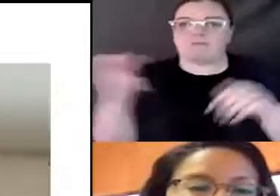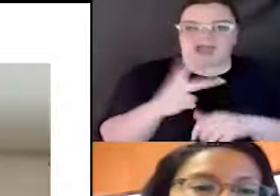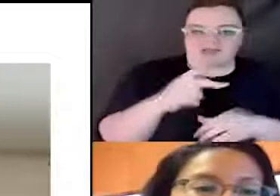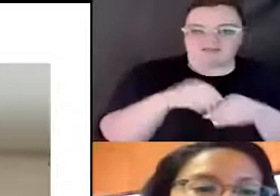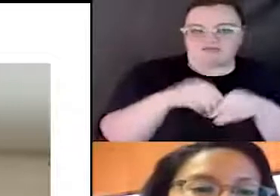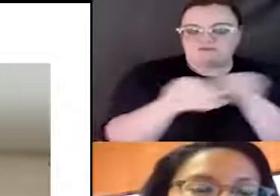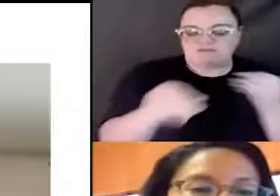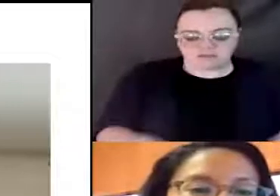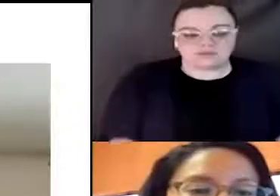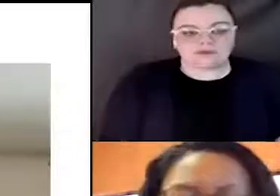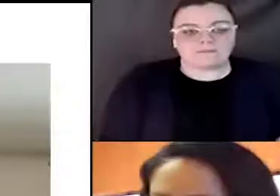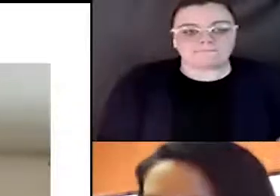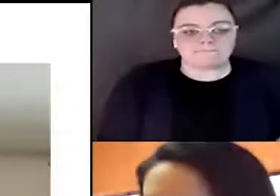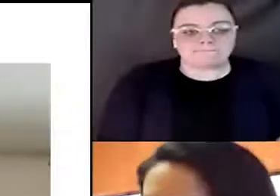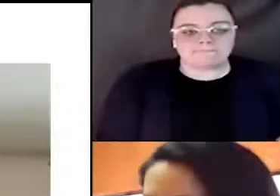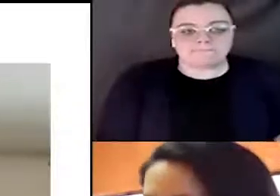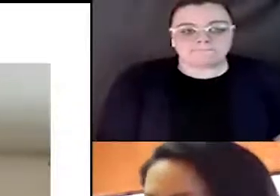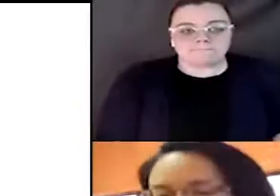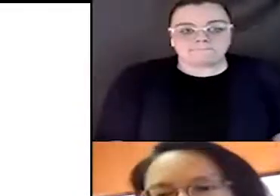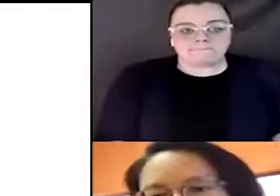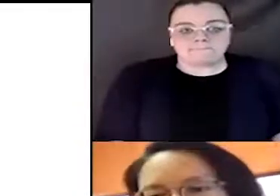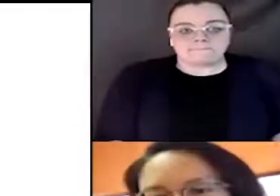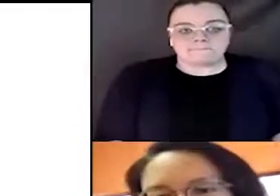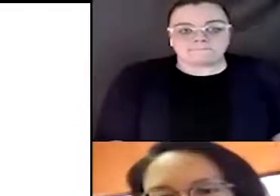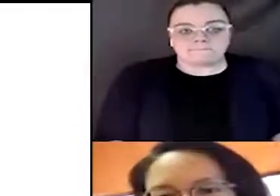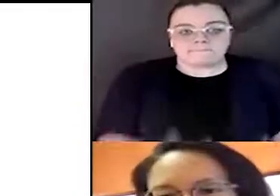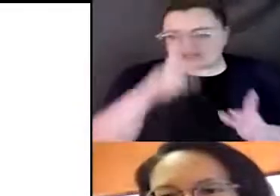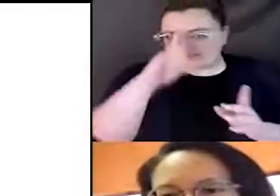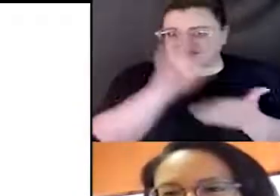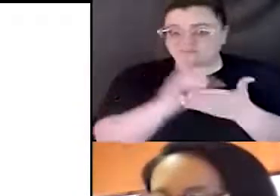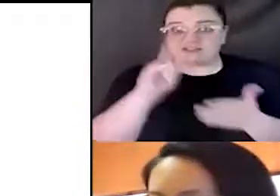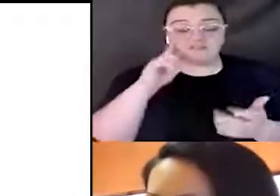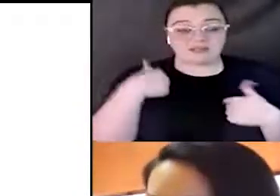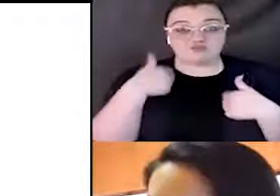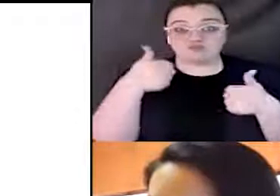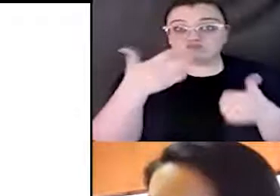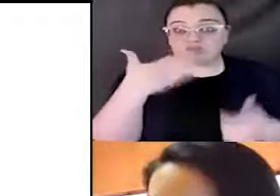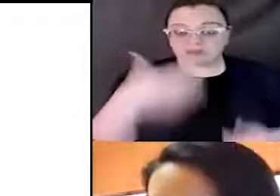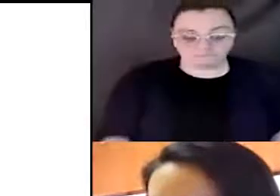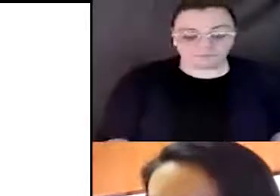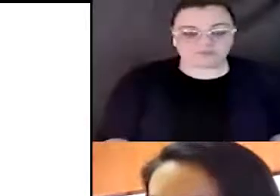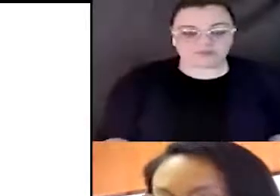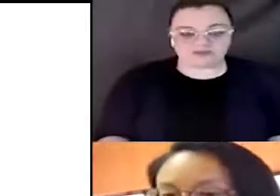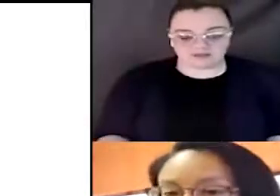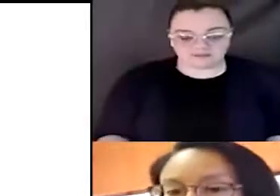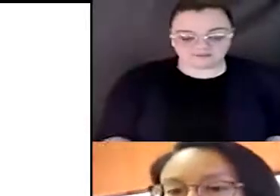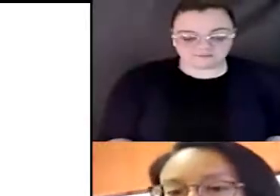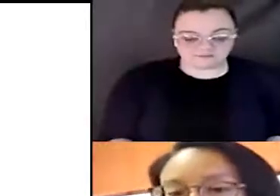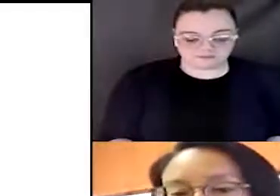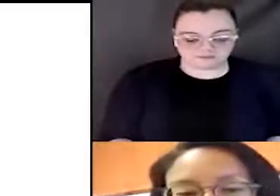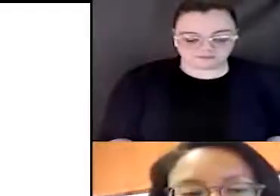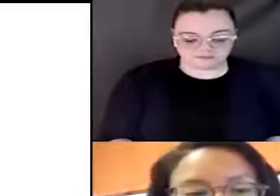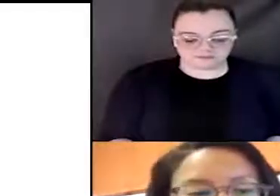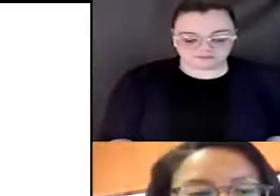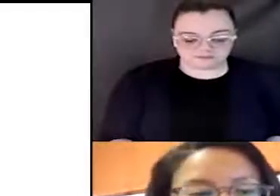offices. And I believe that's it for me. Thank you. Thank you very much,